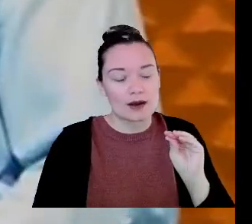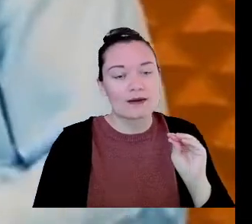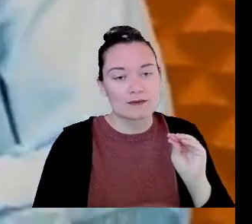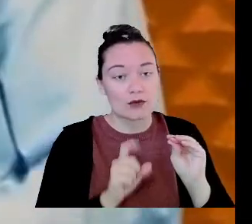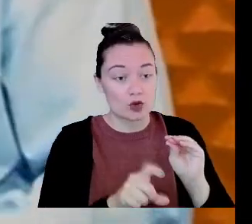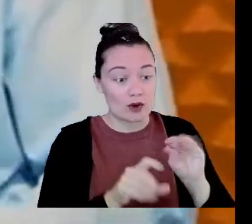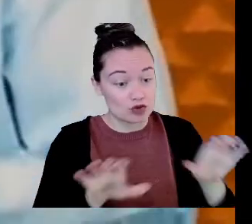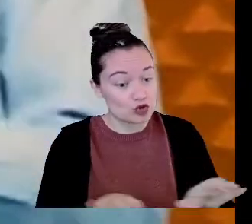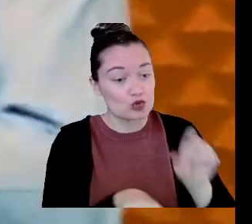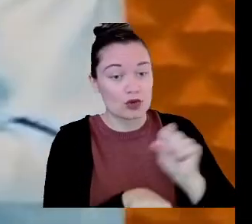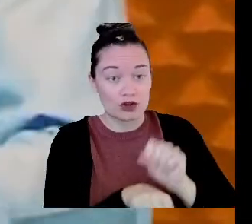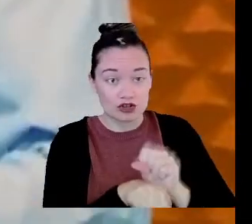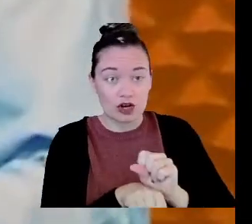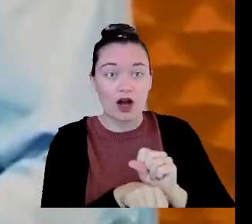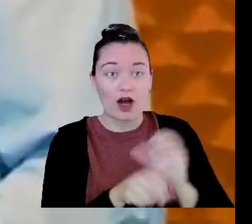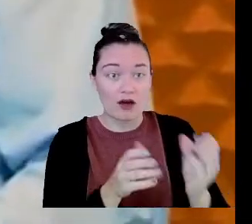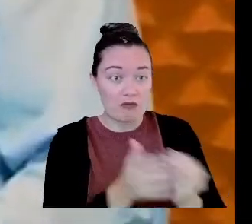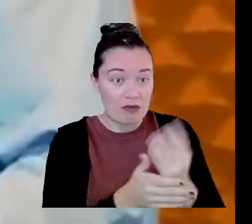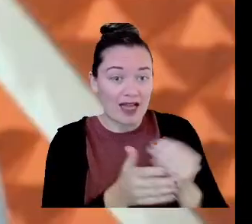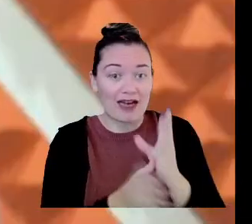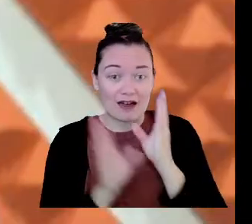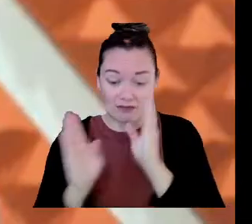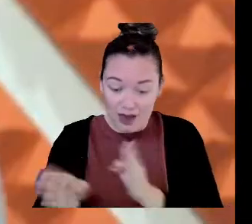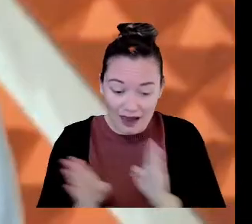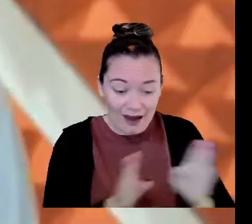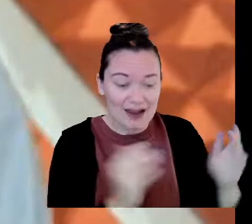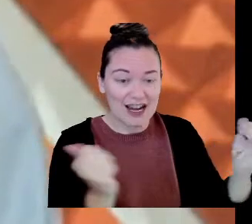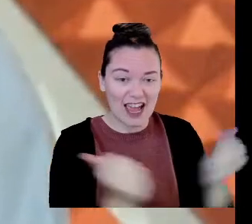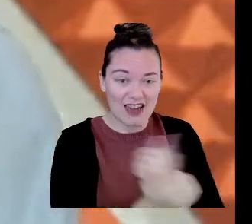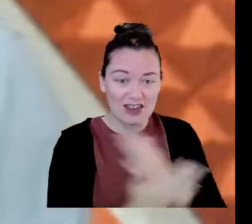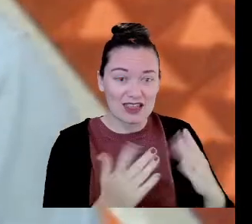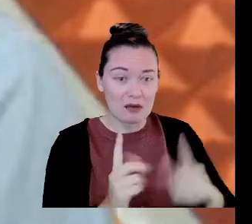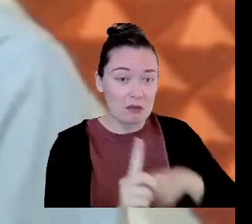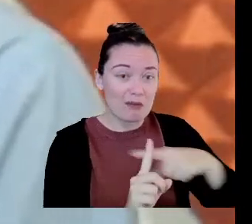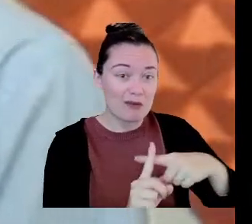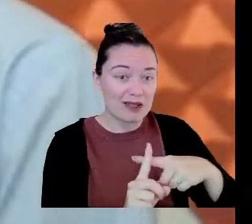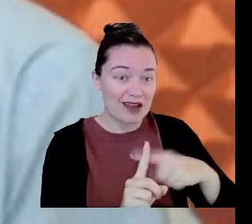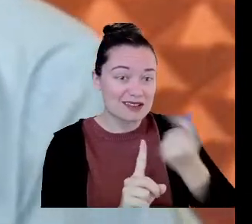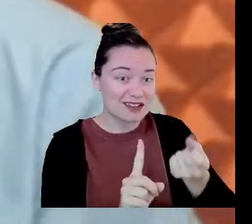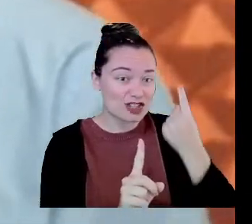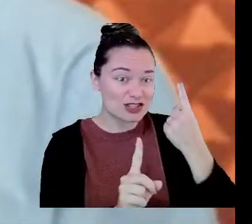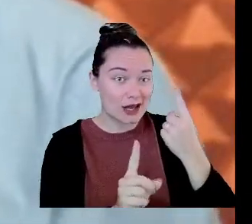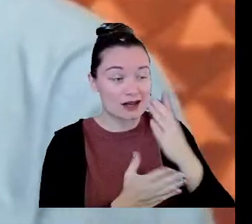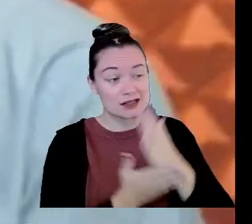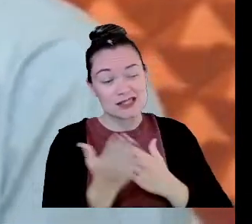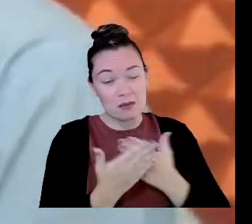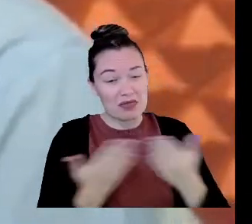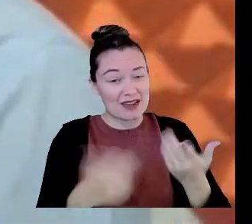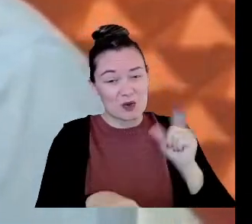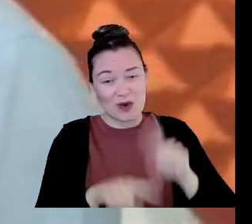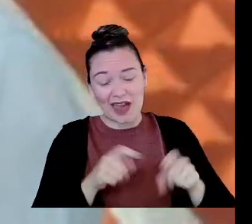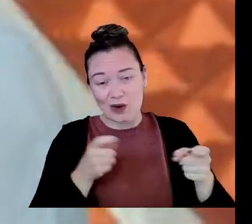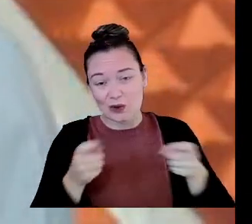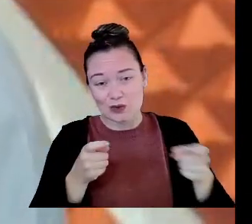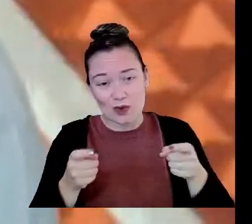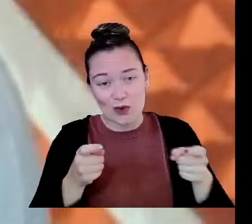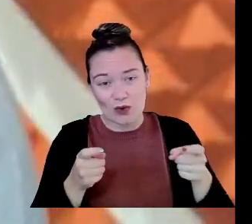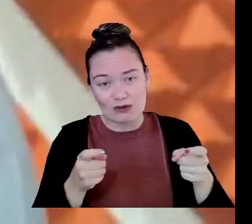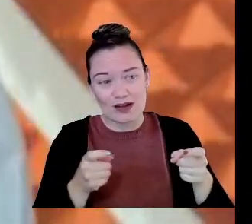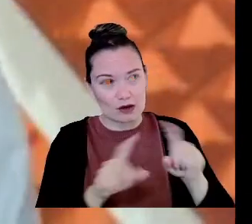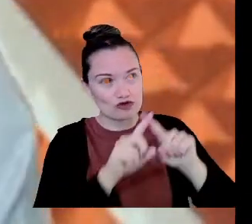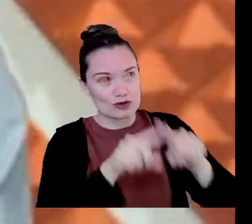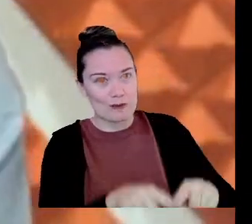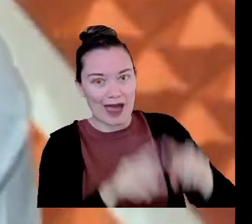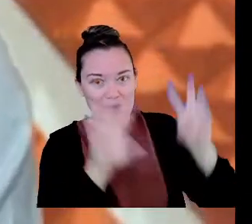your job and plant and do everything we're going to talk about, and then understand that some of the things are beyond your control, and you're kind of reliant on the weather.